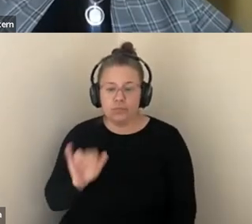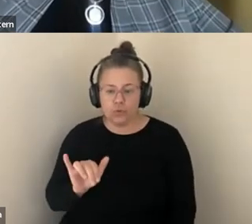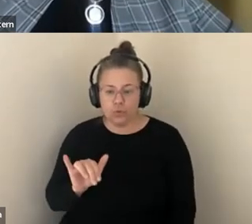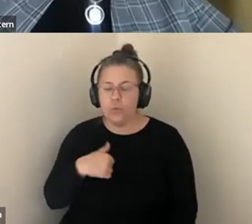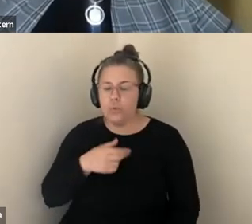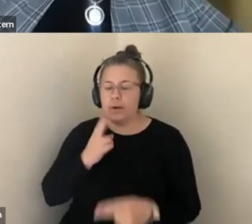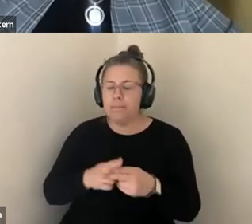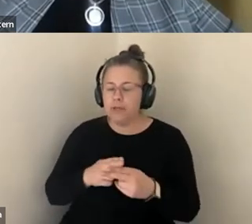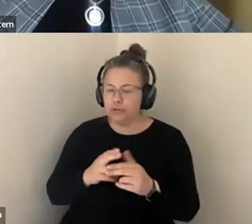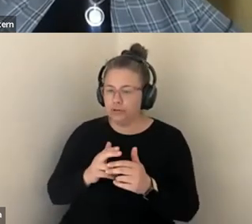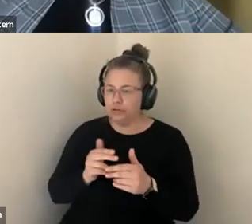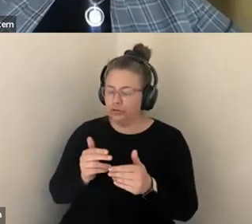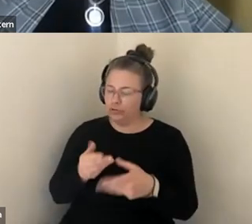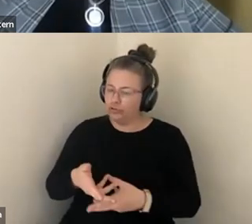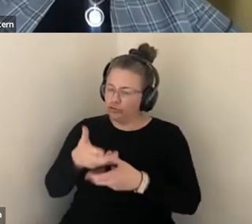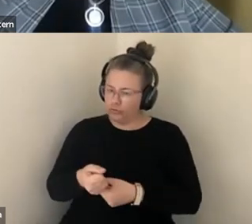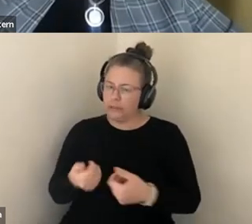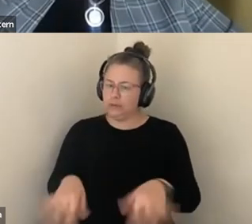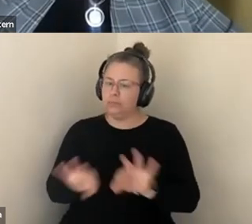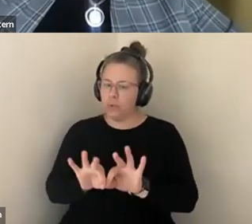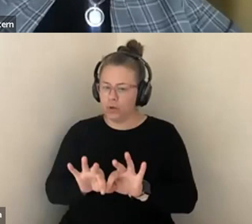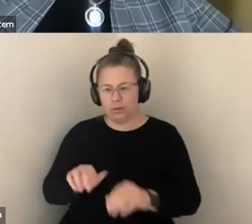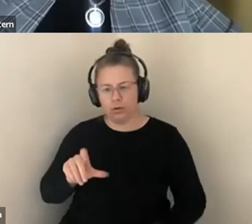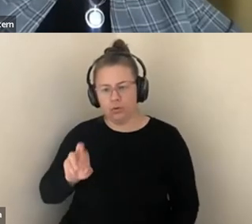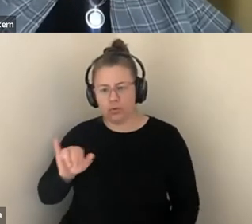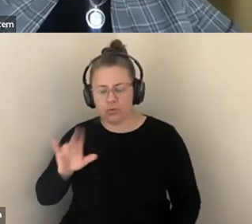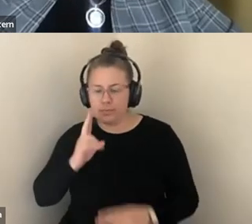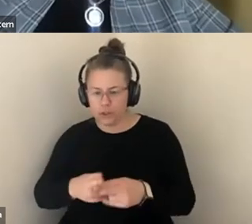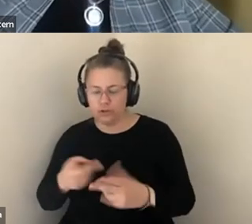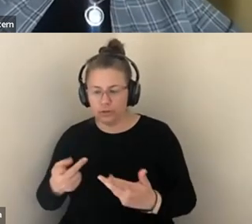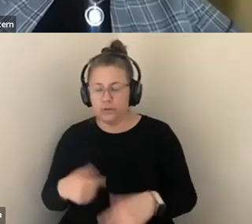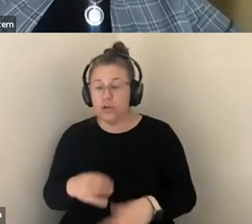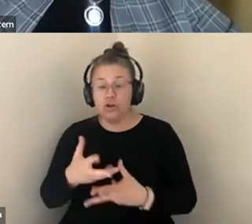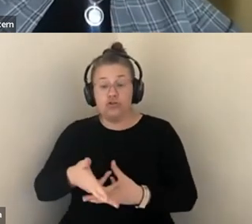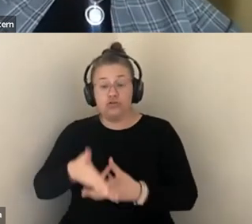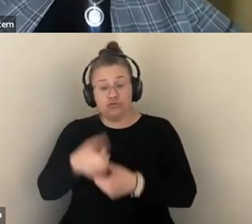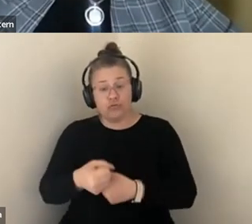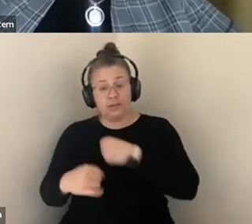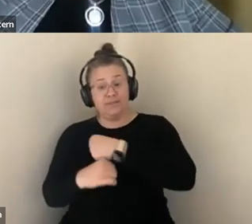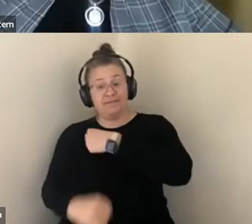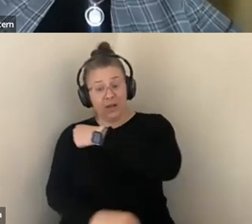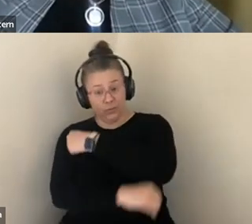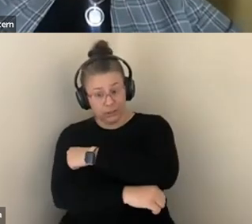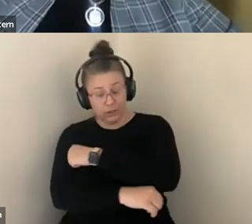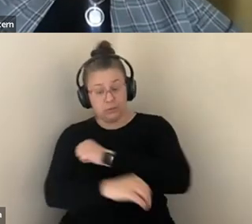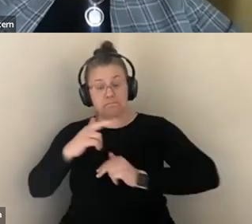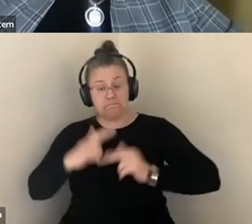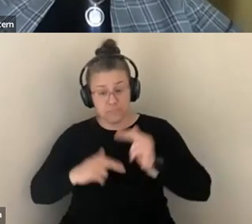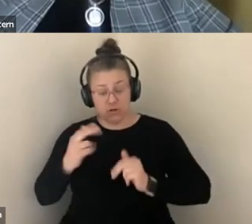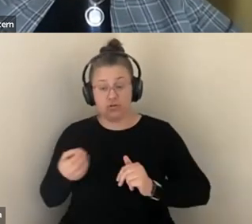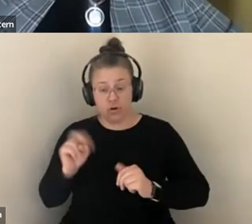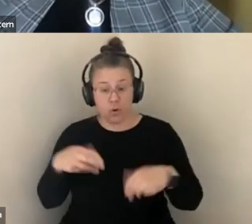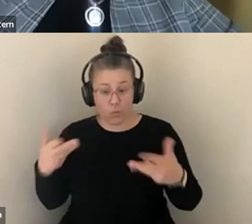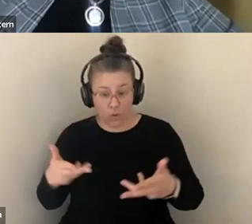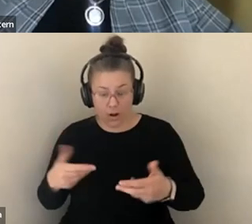up. And, you know, a foundation of trust is acknowledging past abuses. And I think